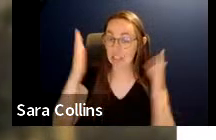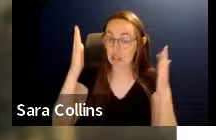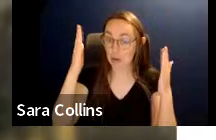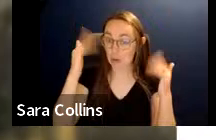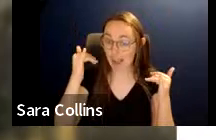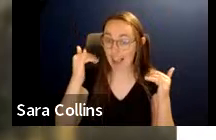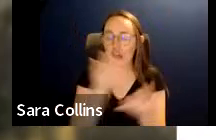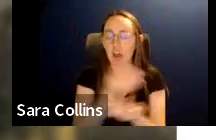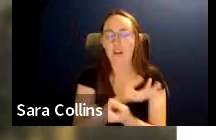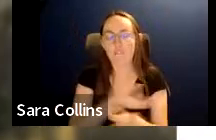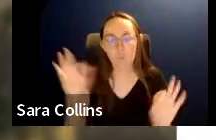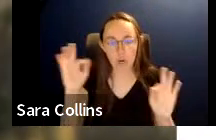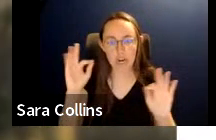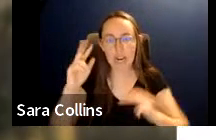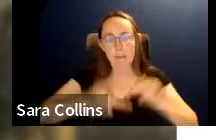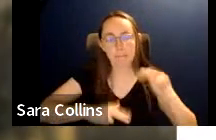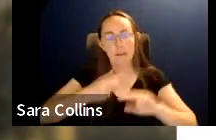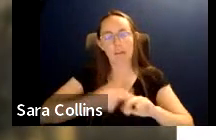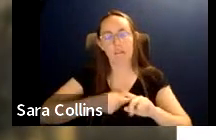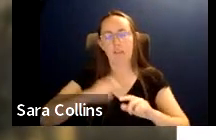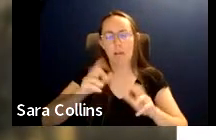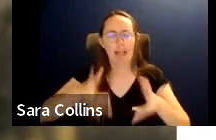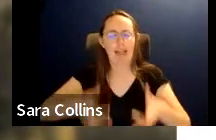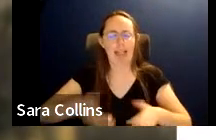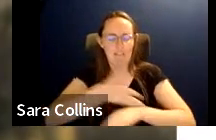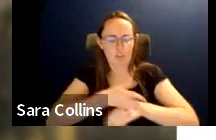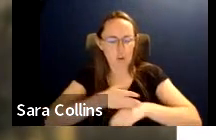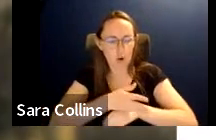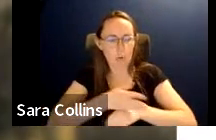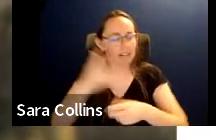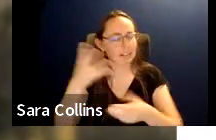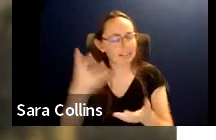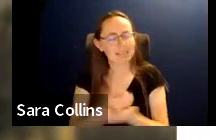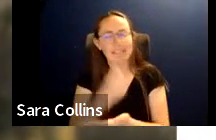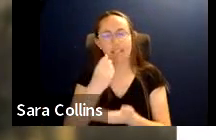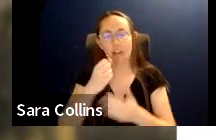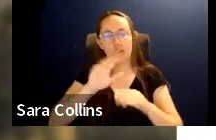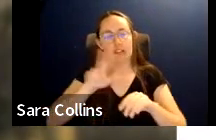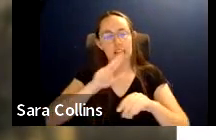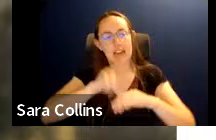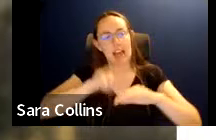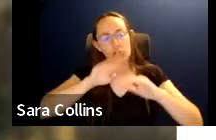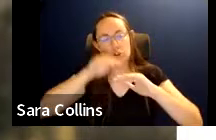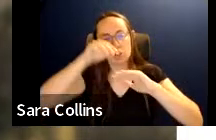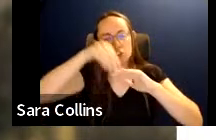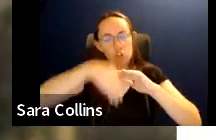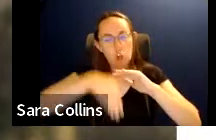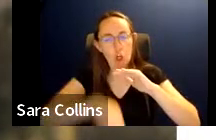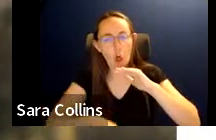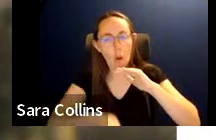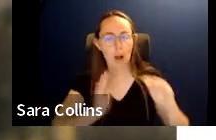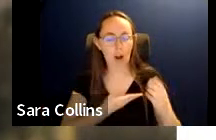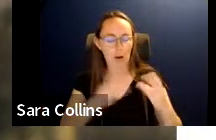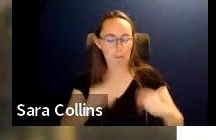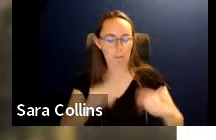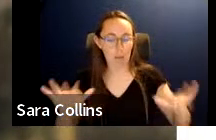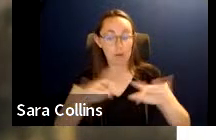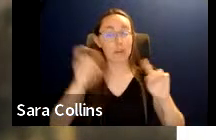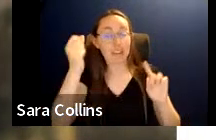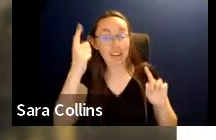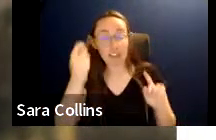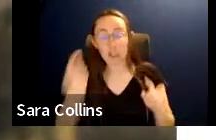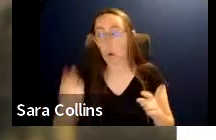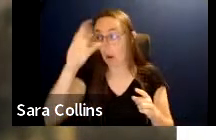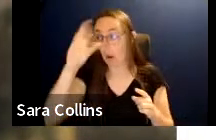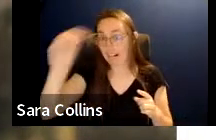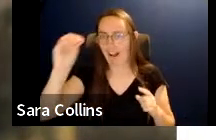farm, takes advantage of the natural slope on our property. But because this very creative guy came and